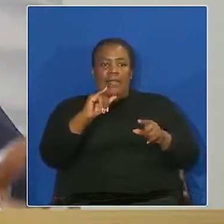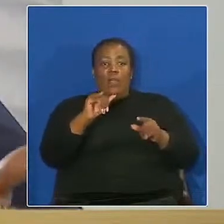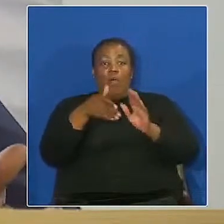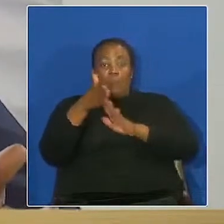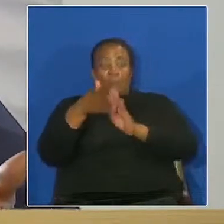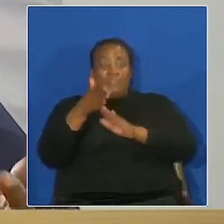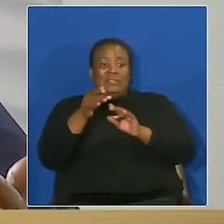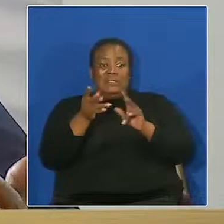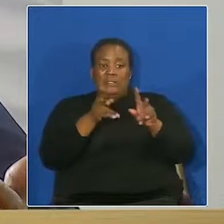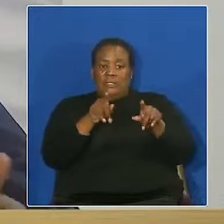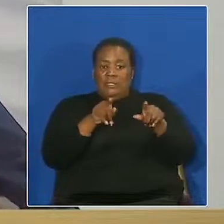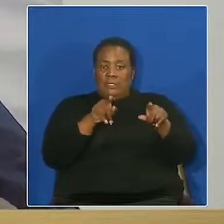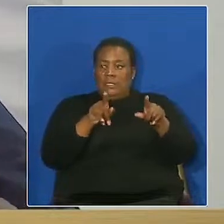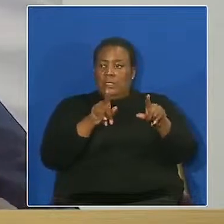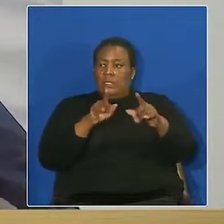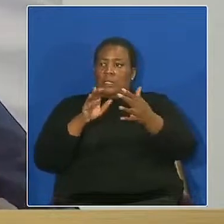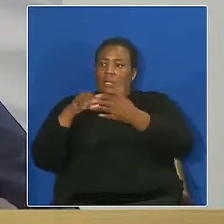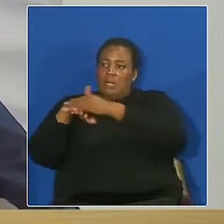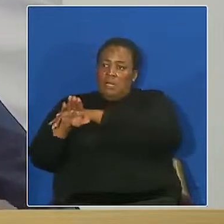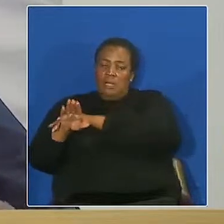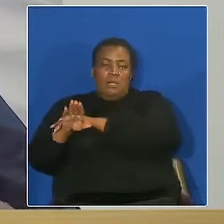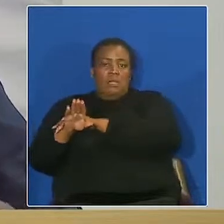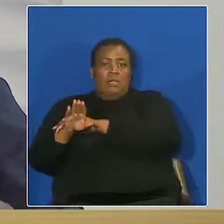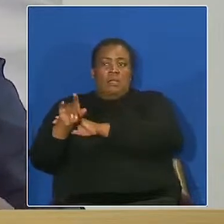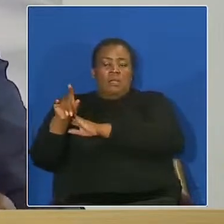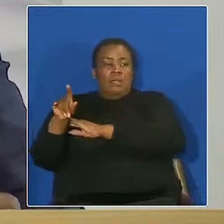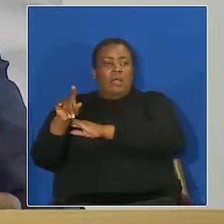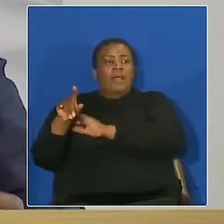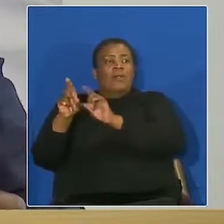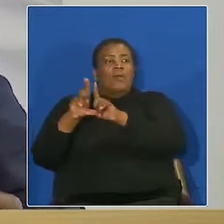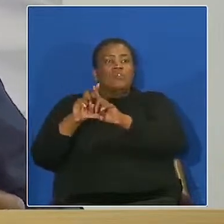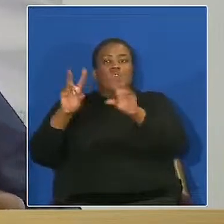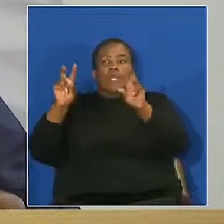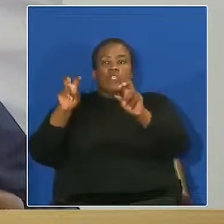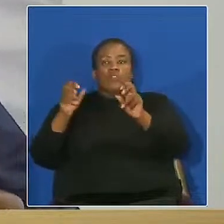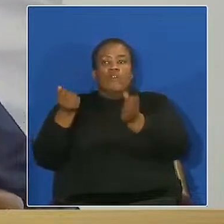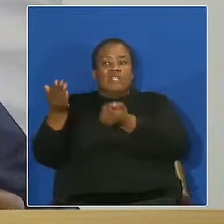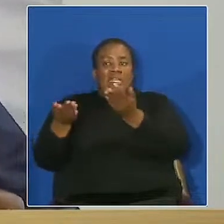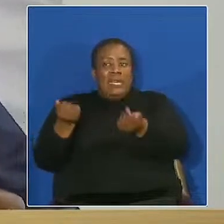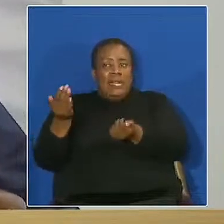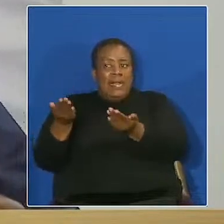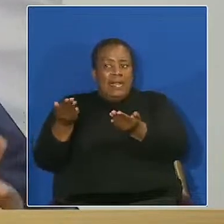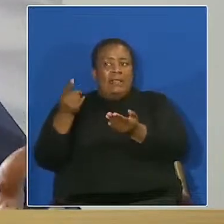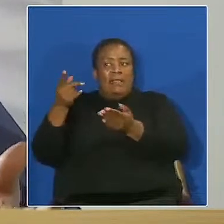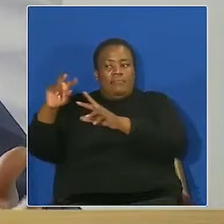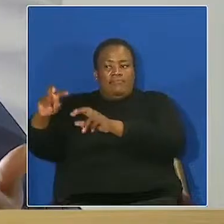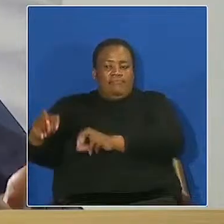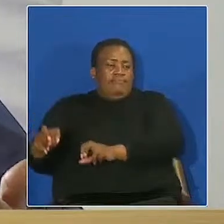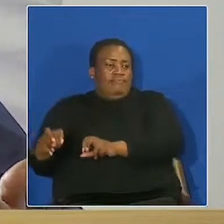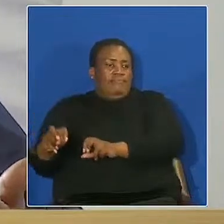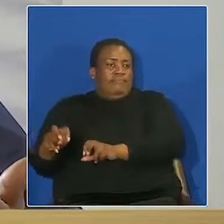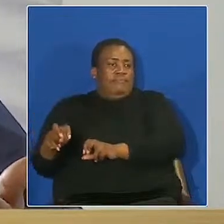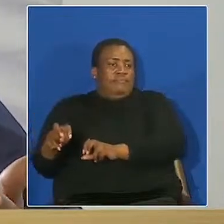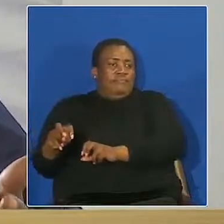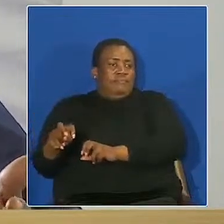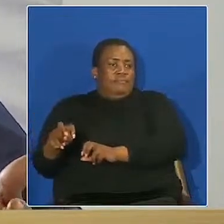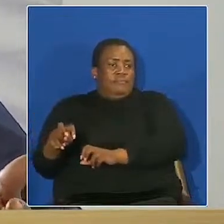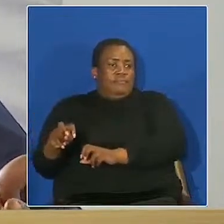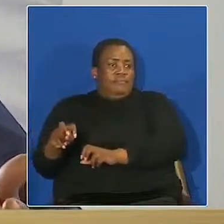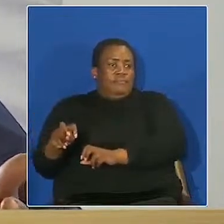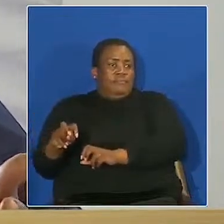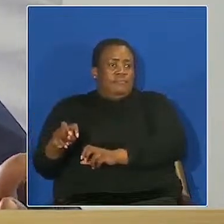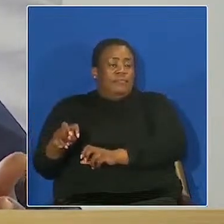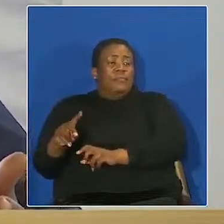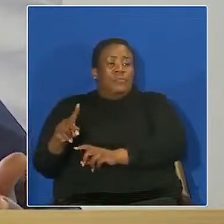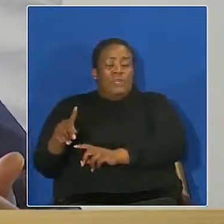issue of the tender that ended up being investigated, that it came to the fore from